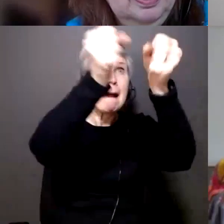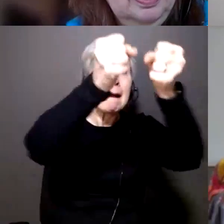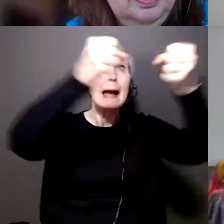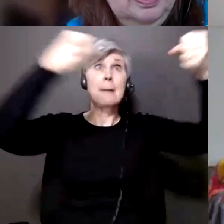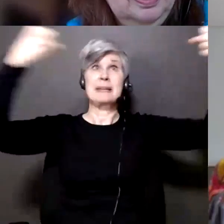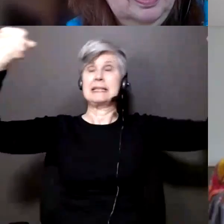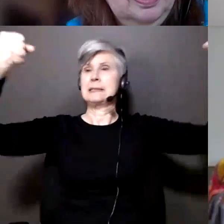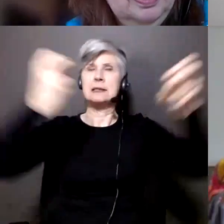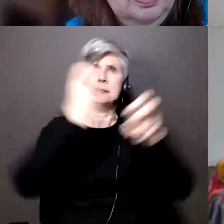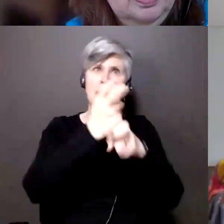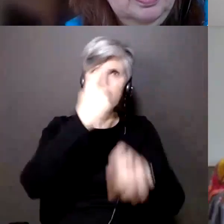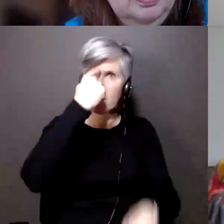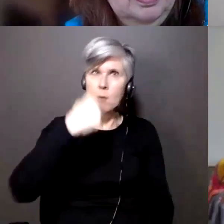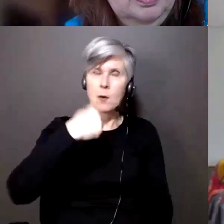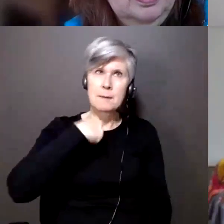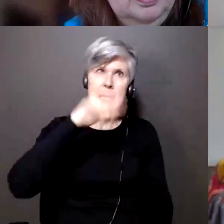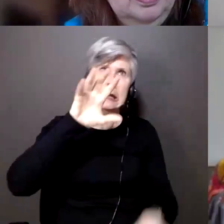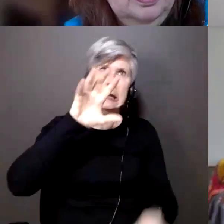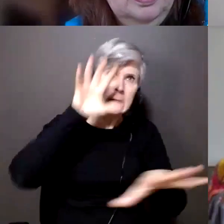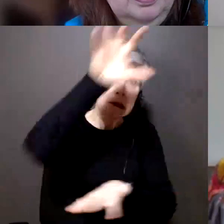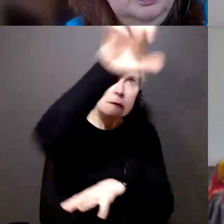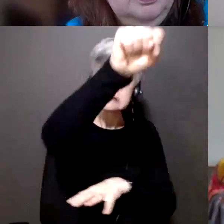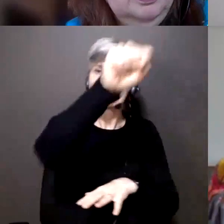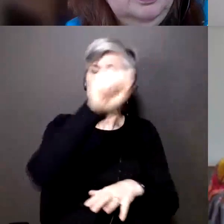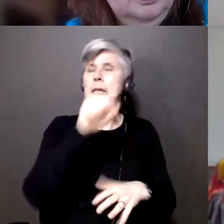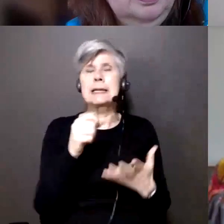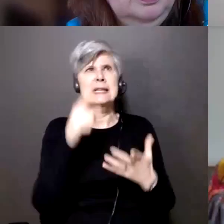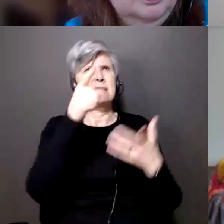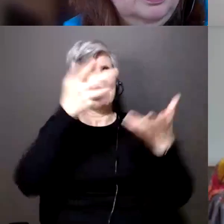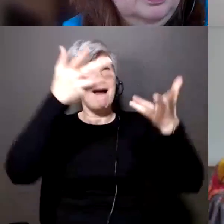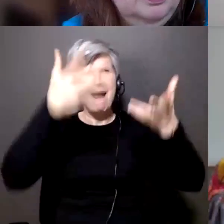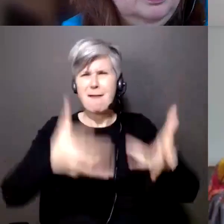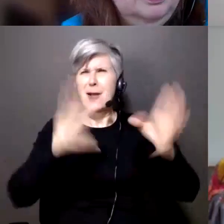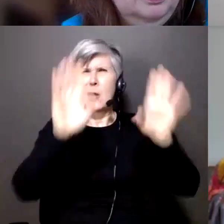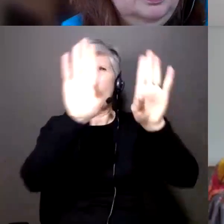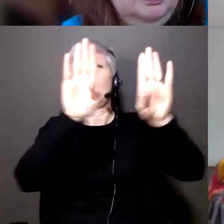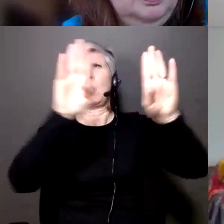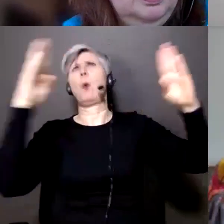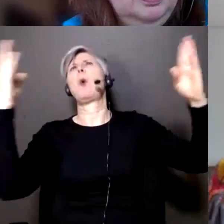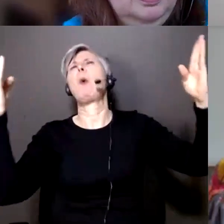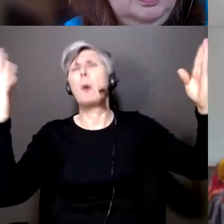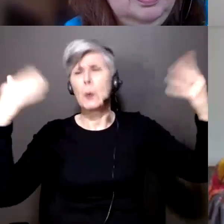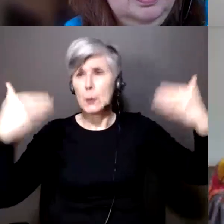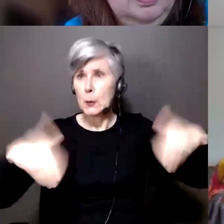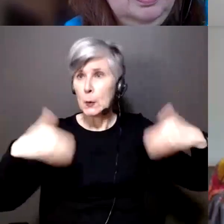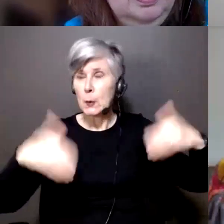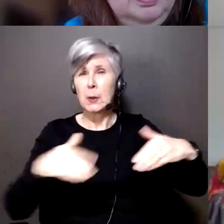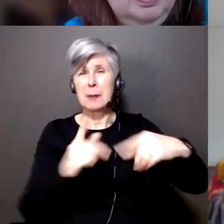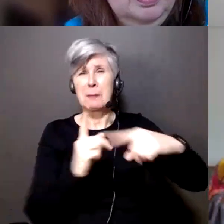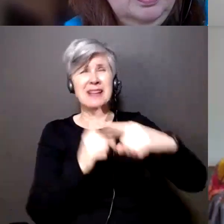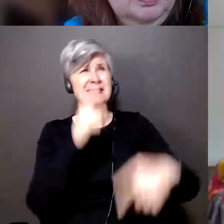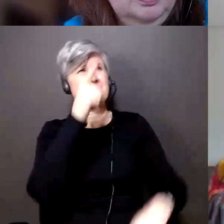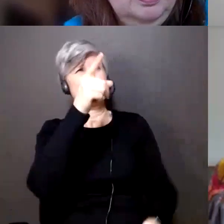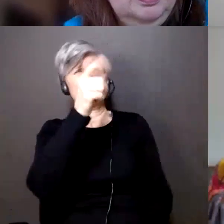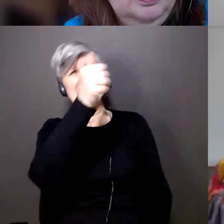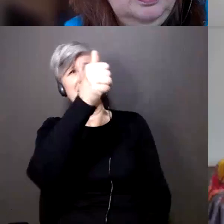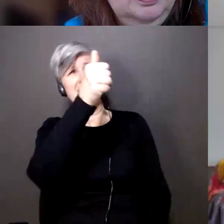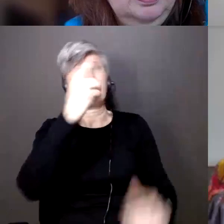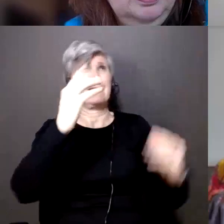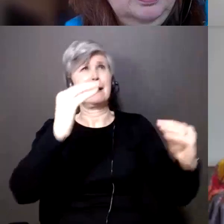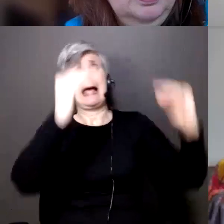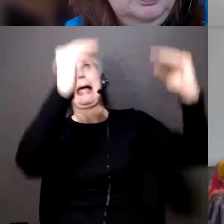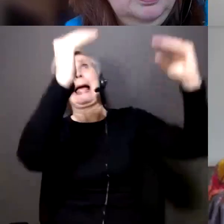job. The cabinet doors are quite heavy, and the cabinet shelves themselves are quite high on the wall and hard to reach. So, the second barrier